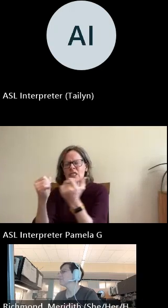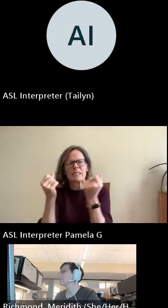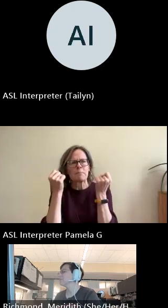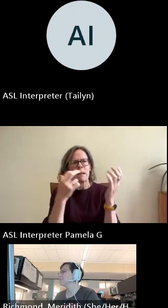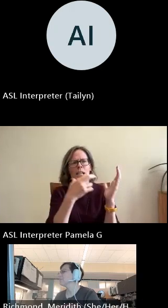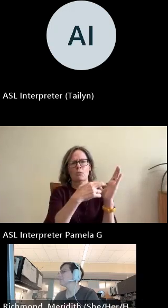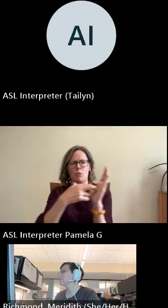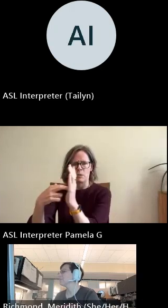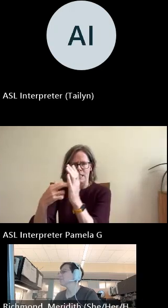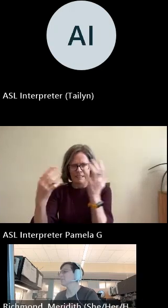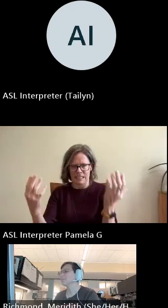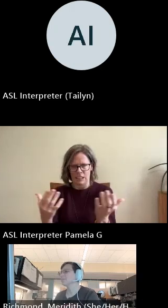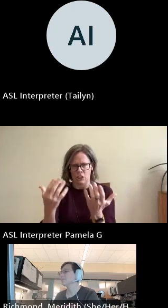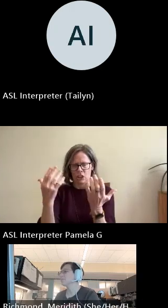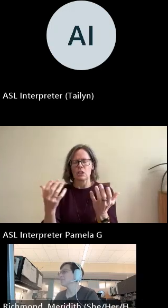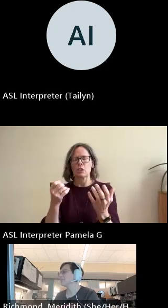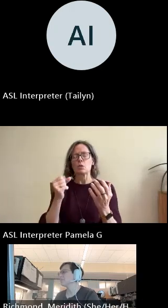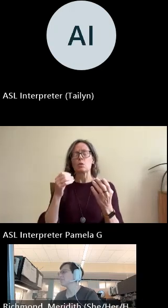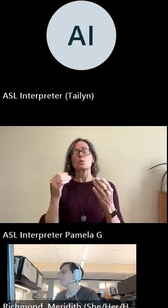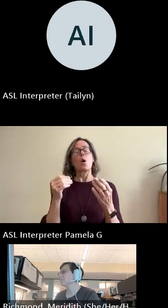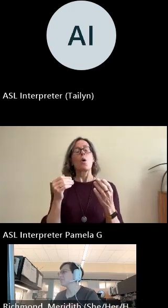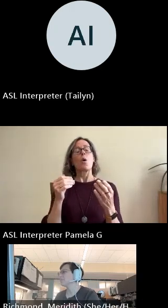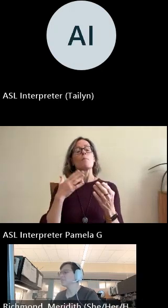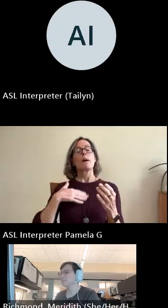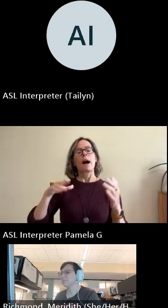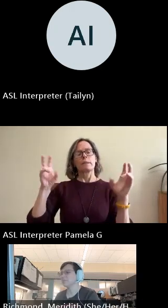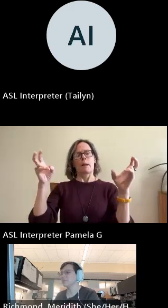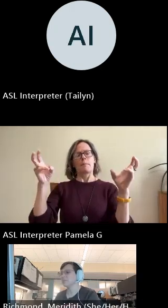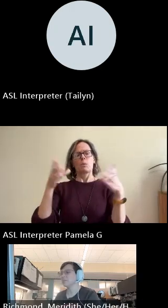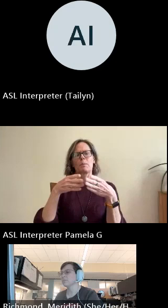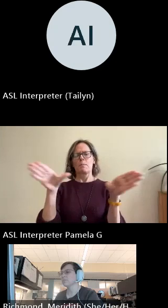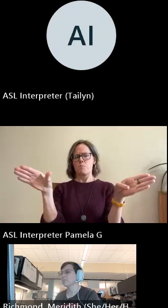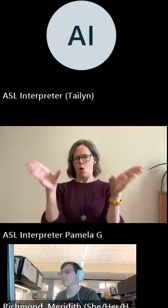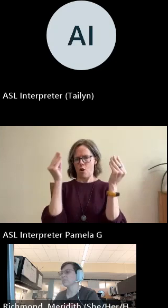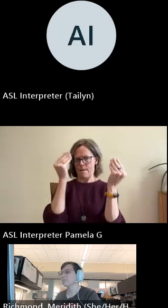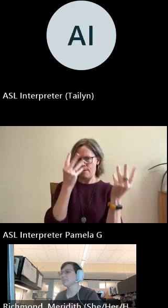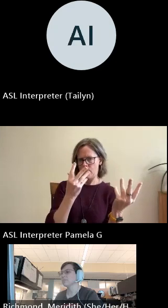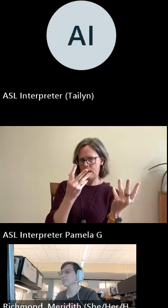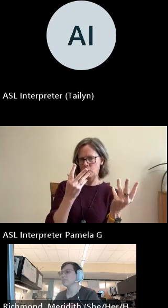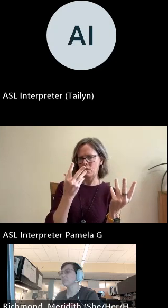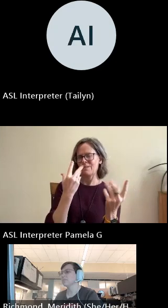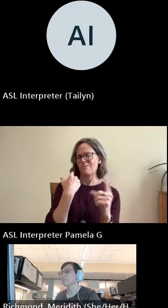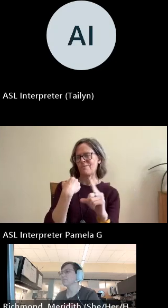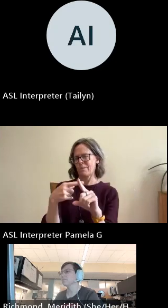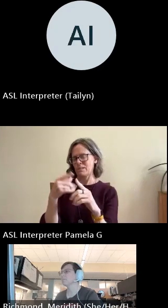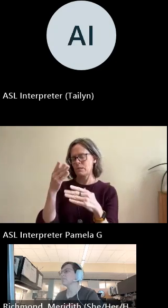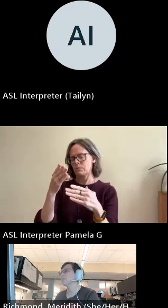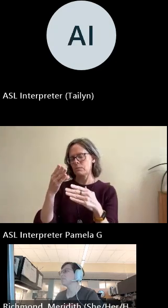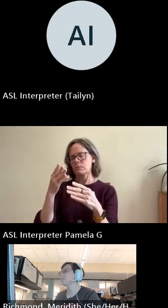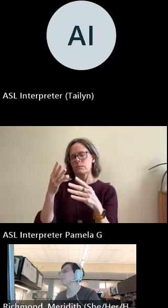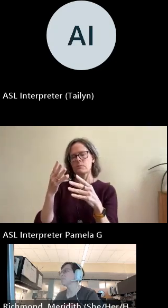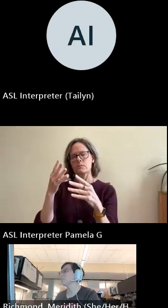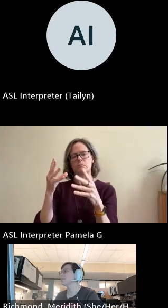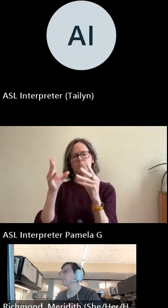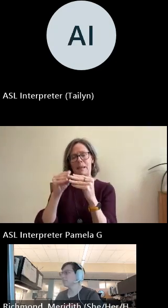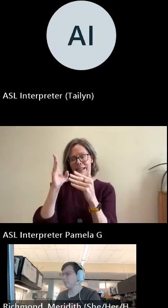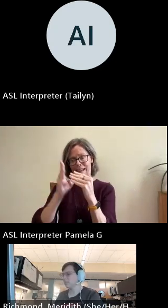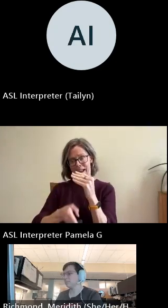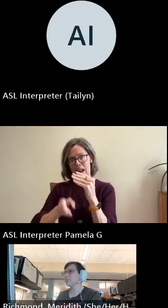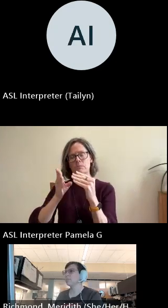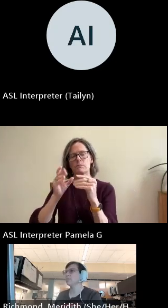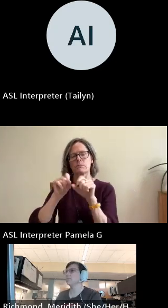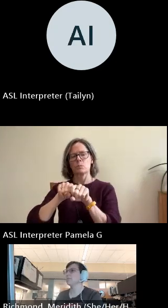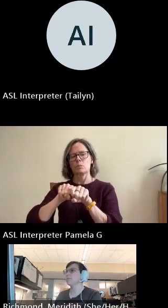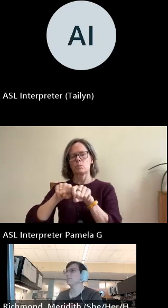everything kind of more broadly information. We will have a survey at the end of the session